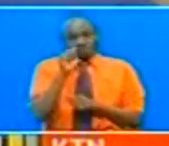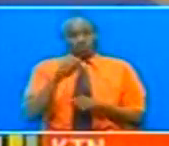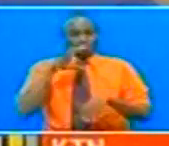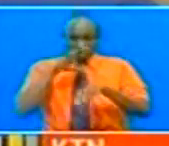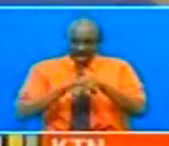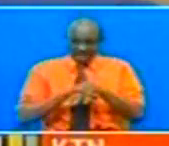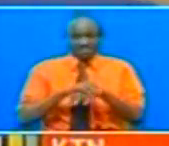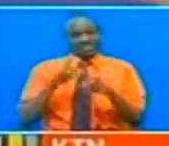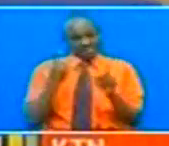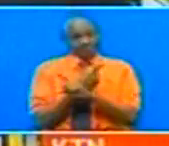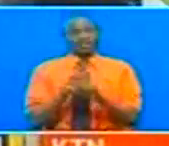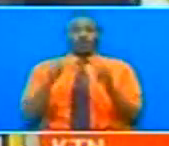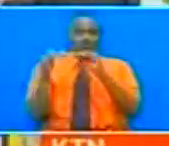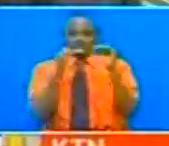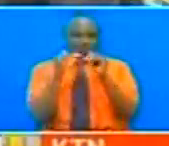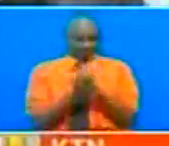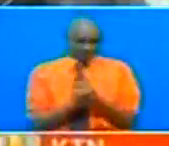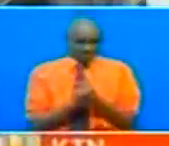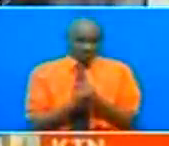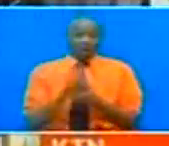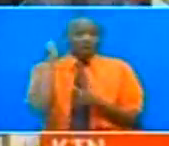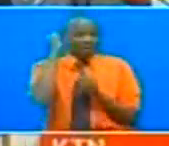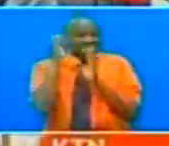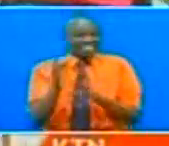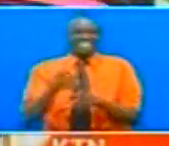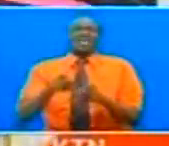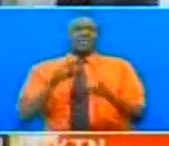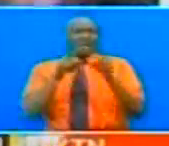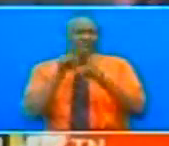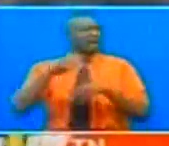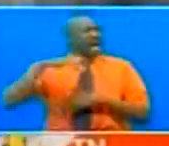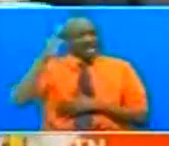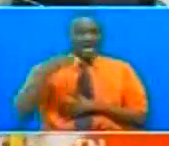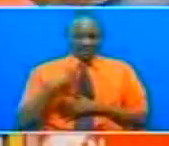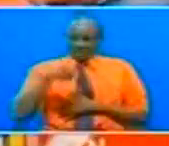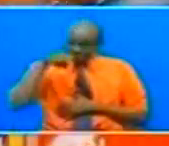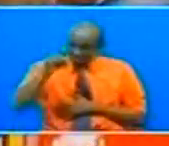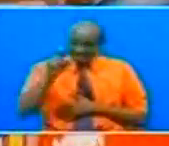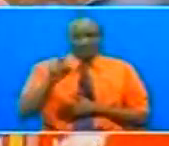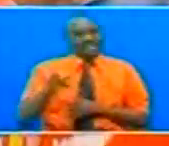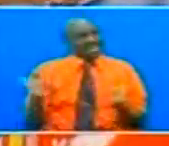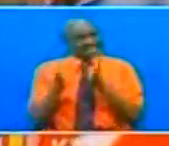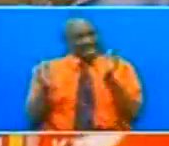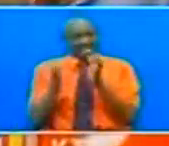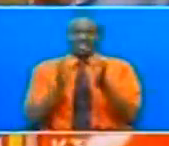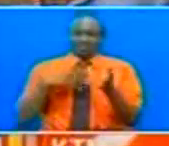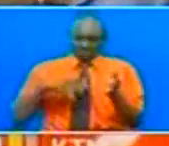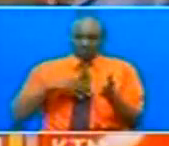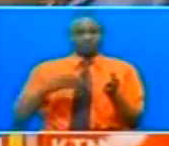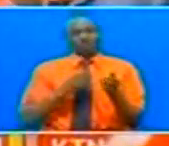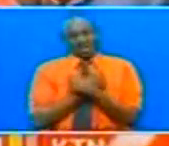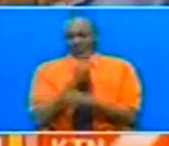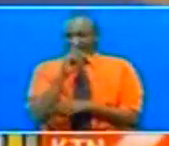imagined constitutional democracy. Wanasiasa wamekabiliwa na lawama za kukosa moyo wa kuhakikisha utangamano huo, bali kufukia moto